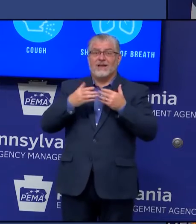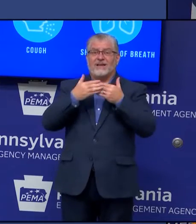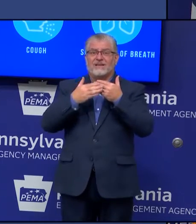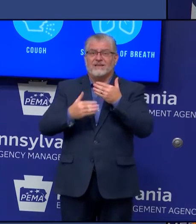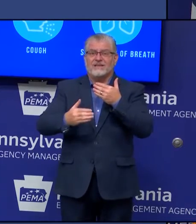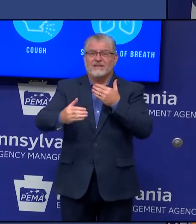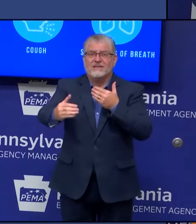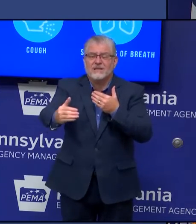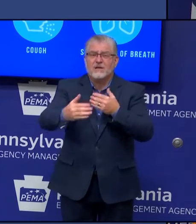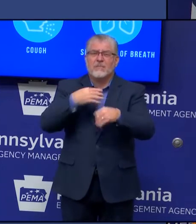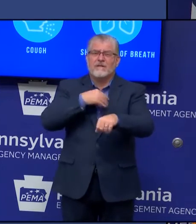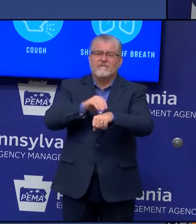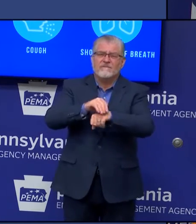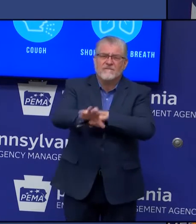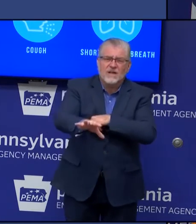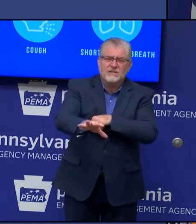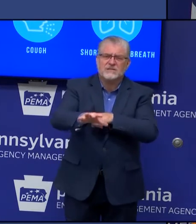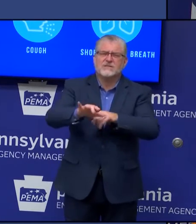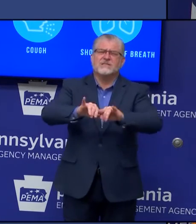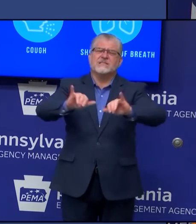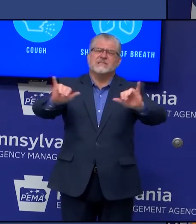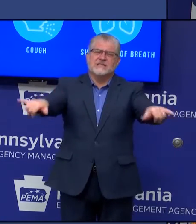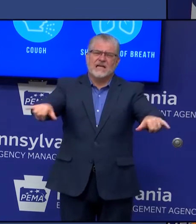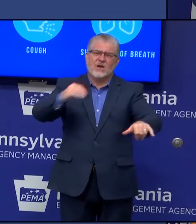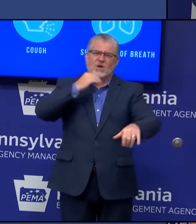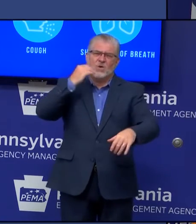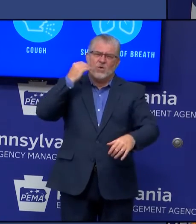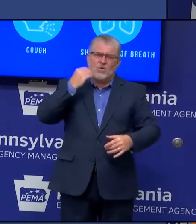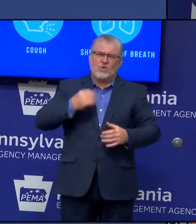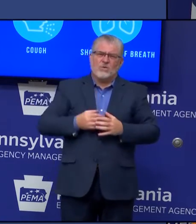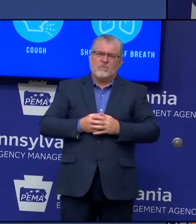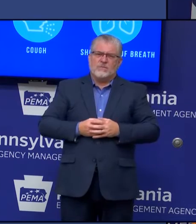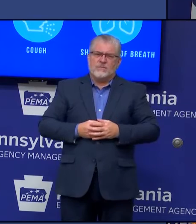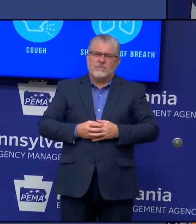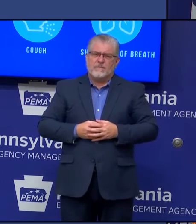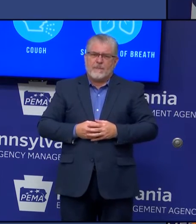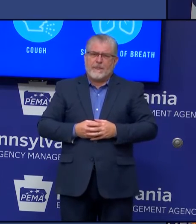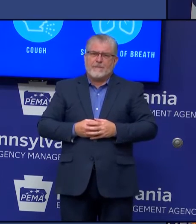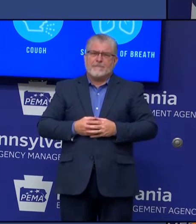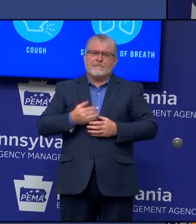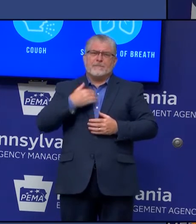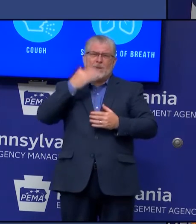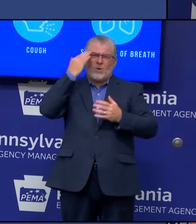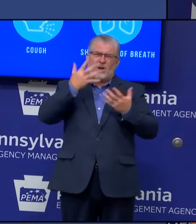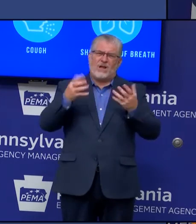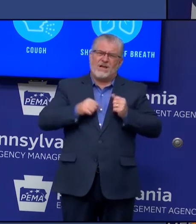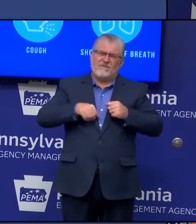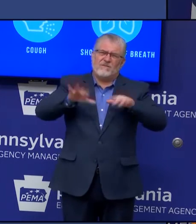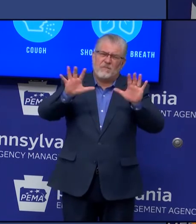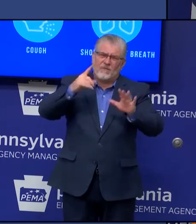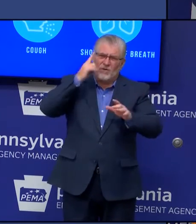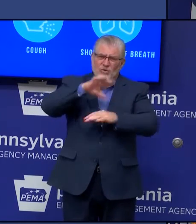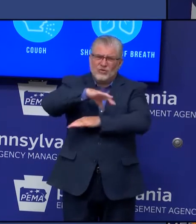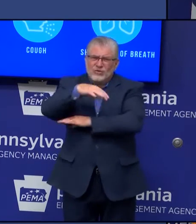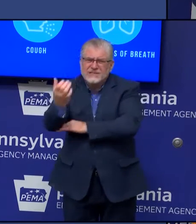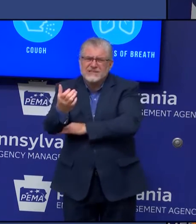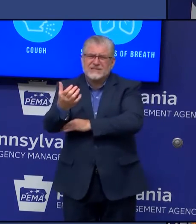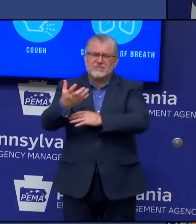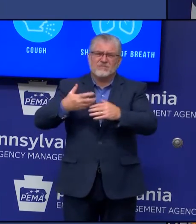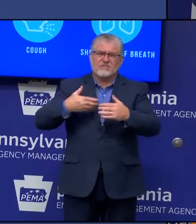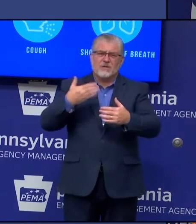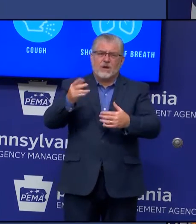that that is a tremendous sacrifice for Christmas, for Hanukkah, for Kwanzaa, and for New Year's. But our recommendation is to stay home within